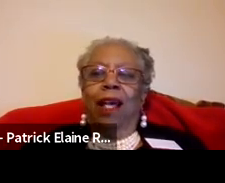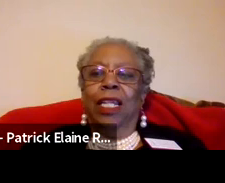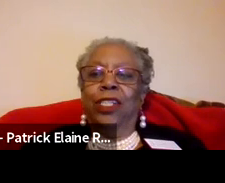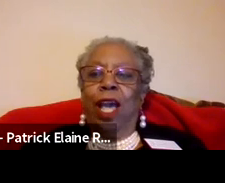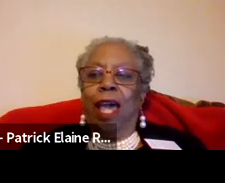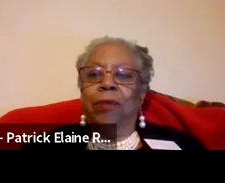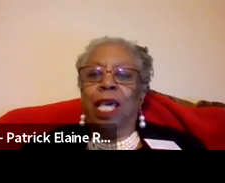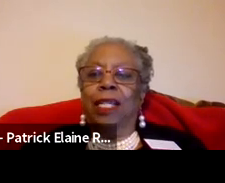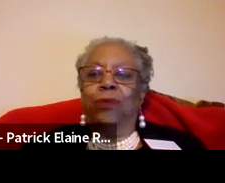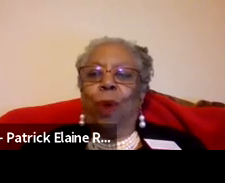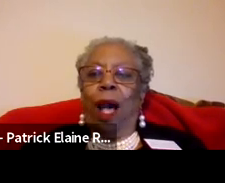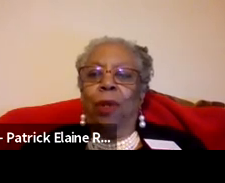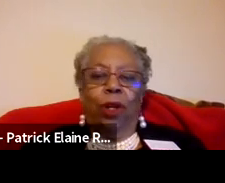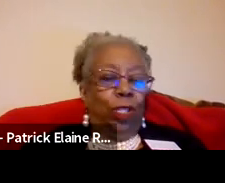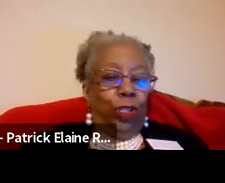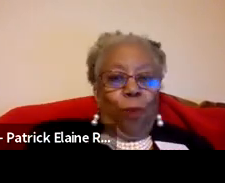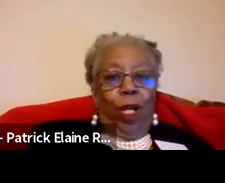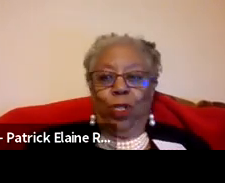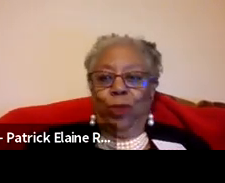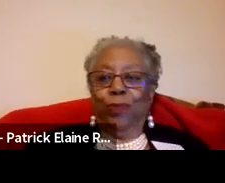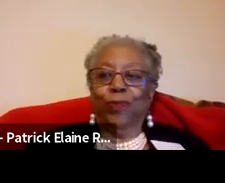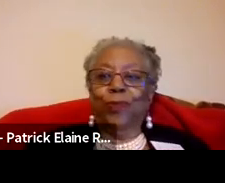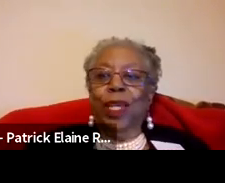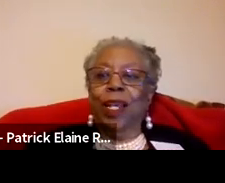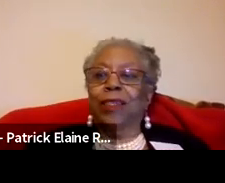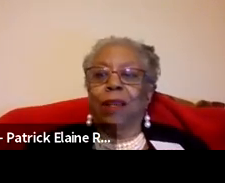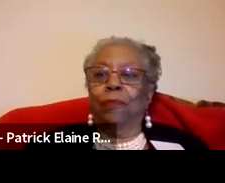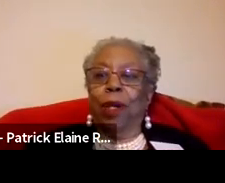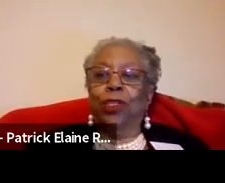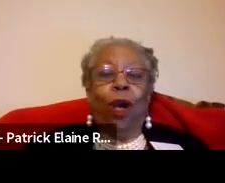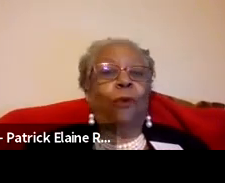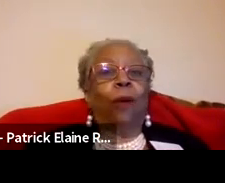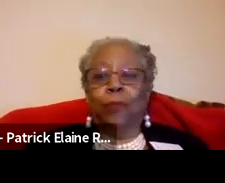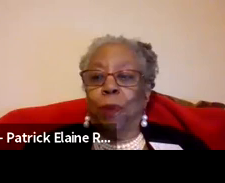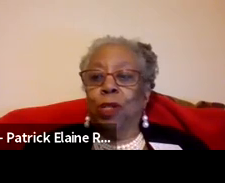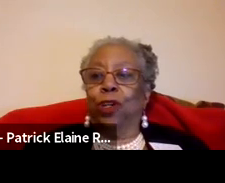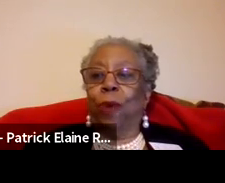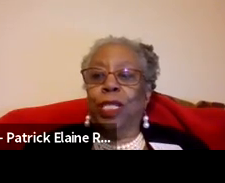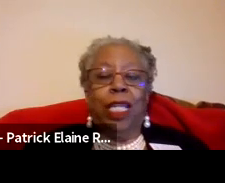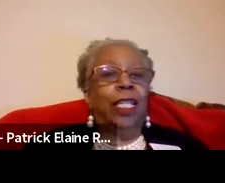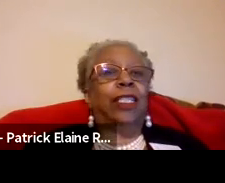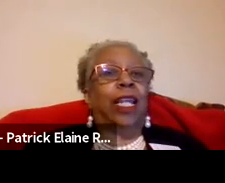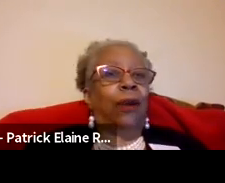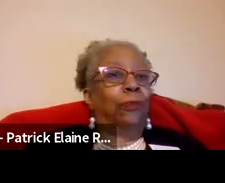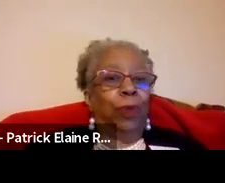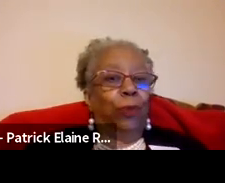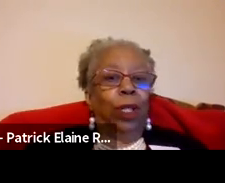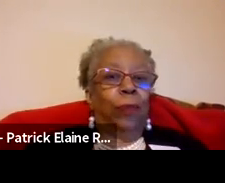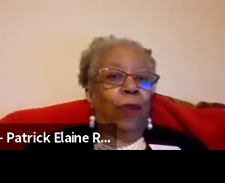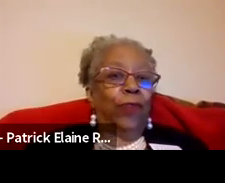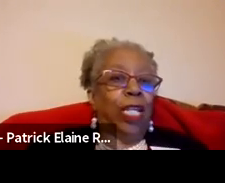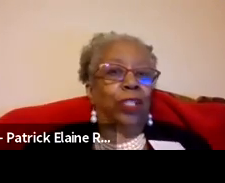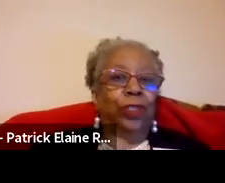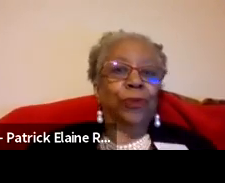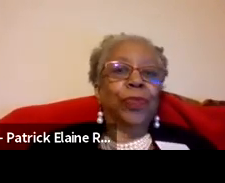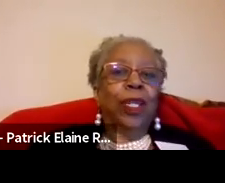And Alicia Adams says, I'm learning so much. And it's a bunch of Sarah, bunch of attendees that they'll be willing